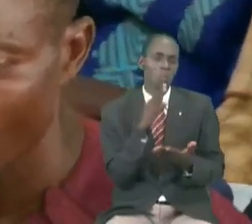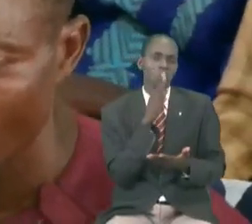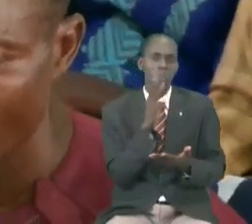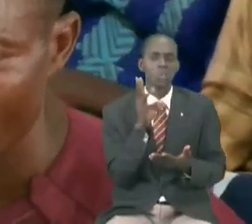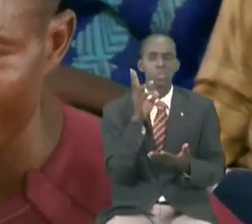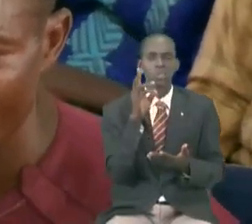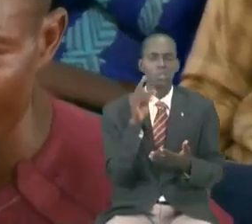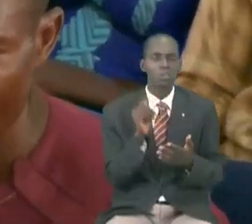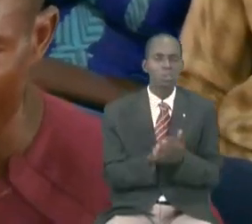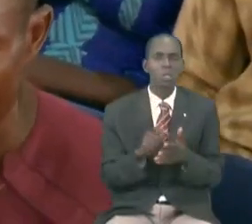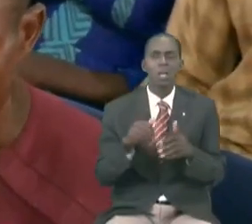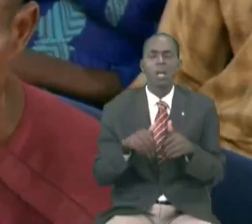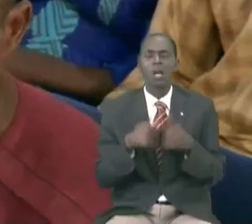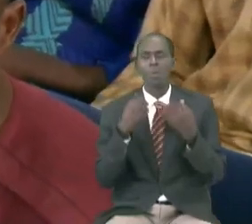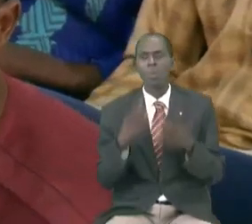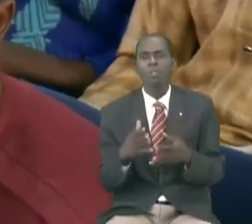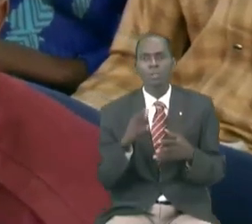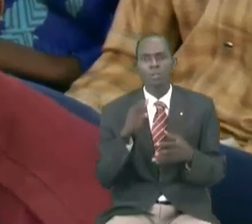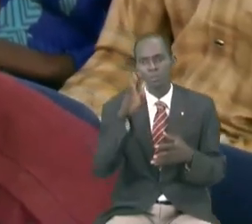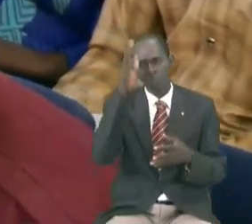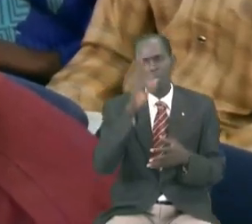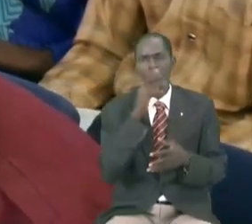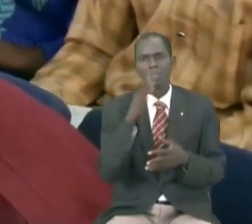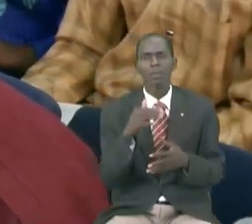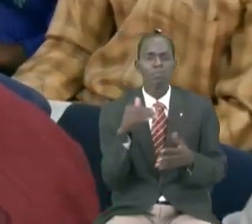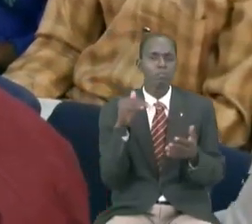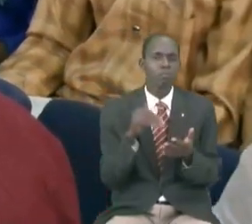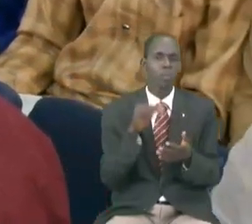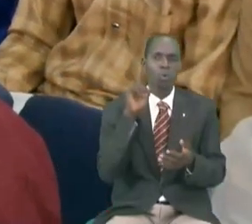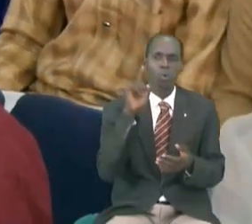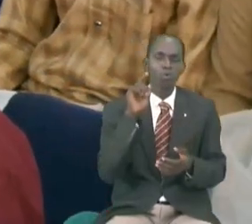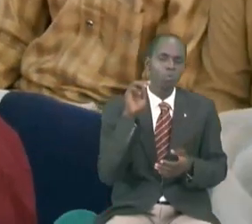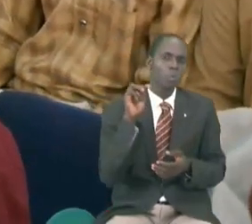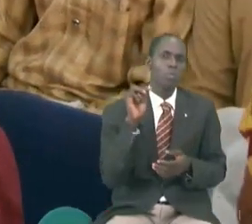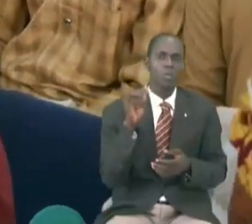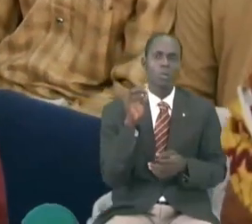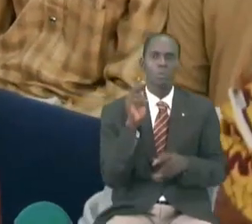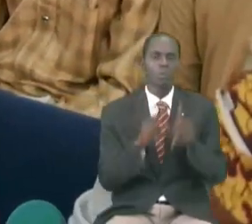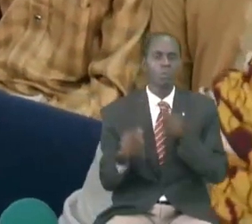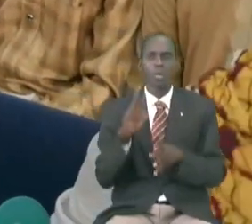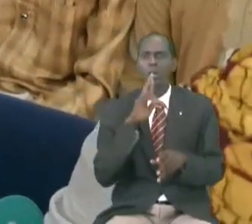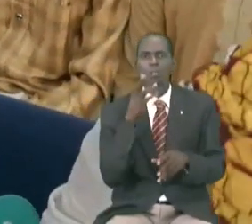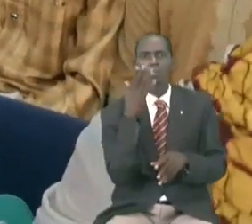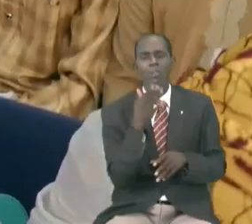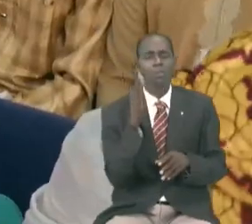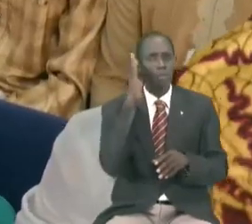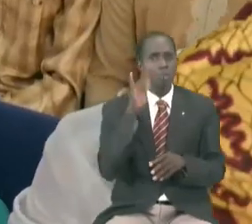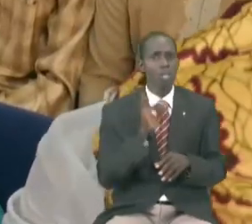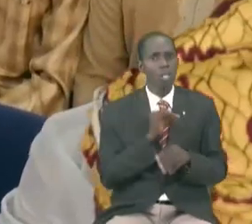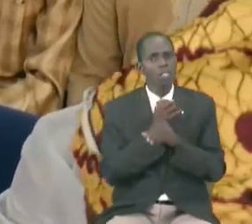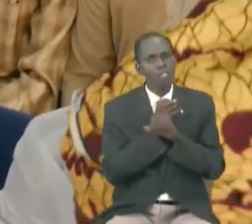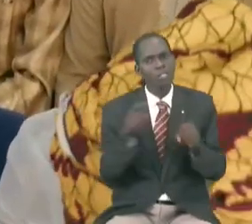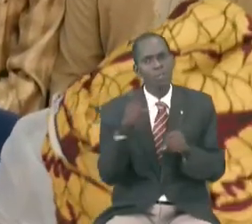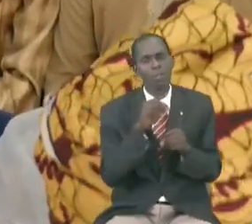them? Should I sacrifice their destiny to your anger? Should I sacrifice their